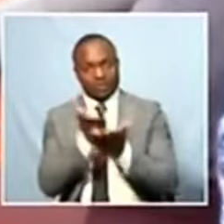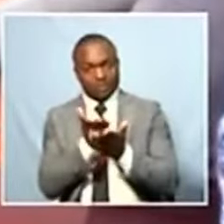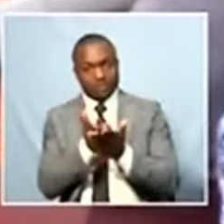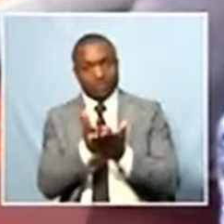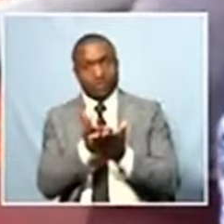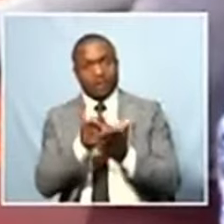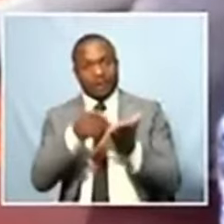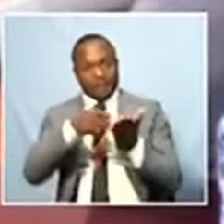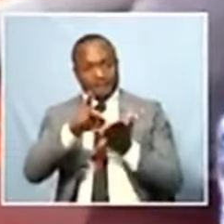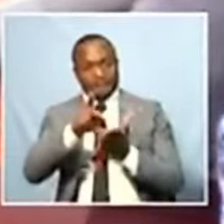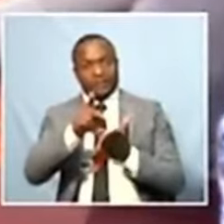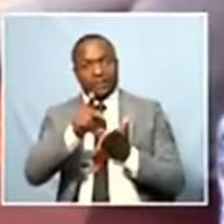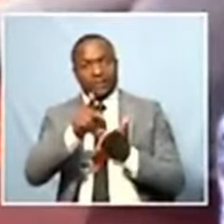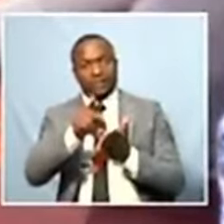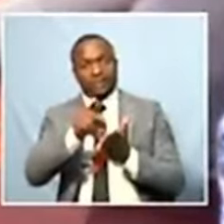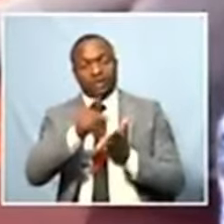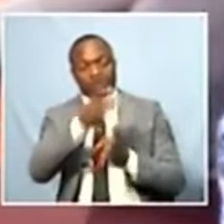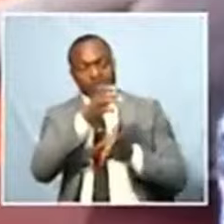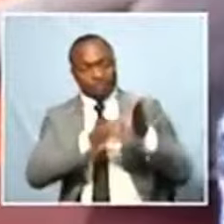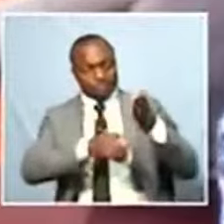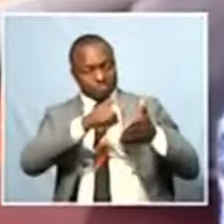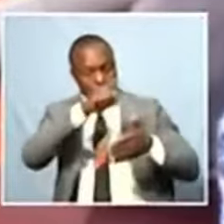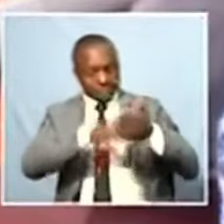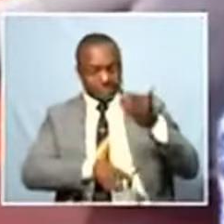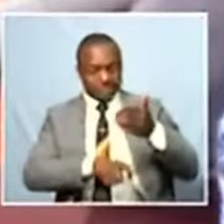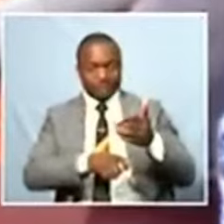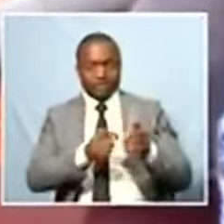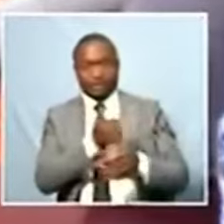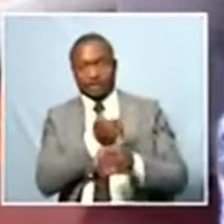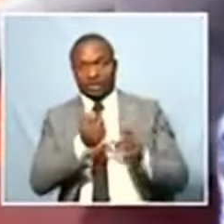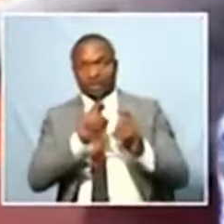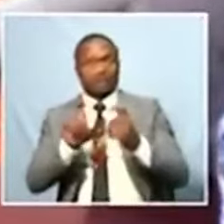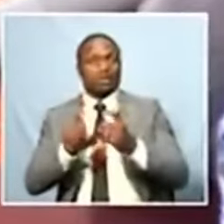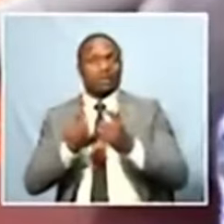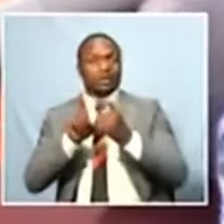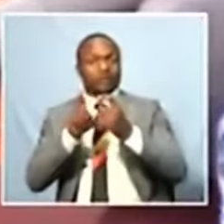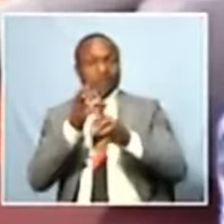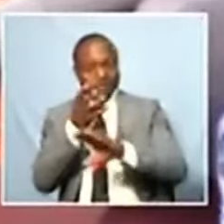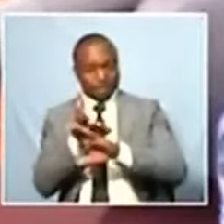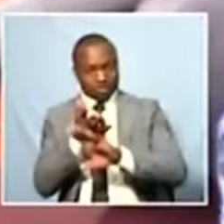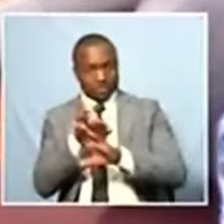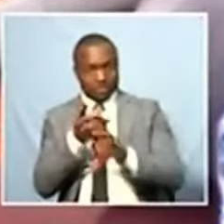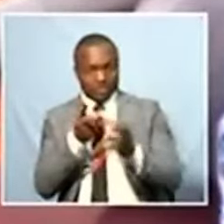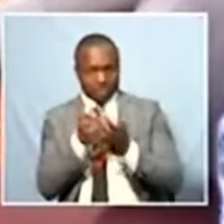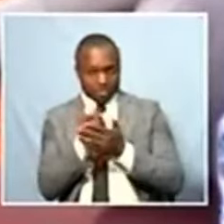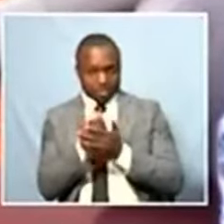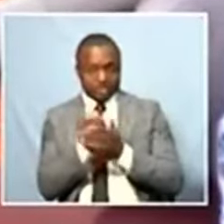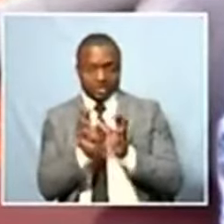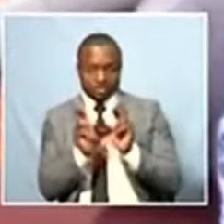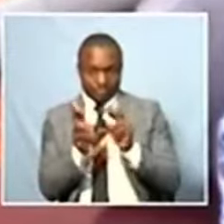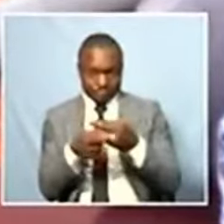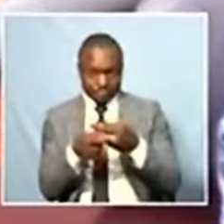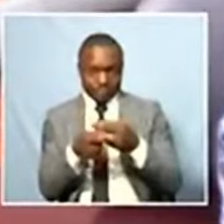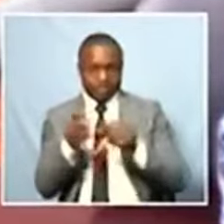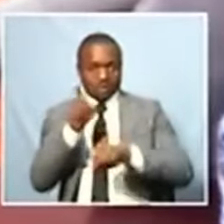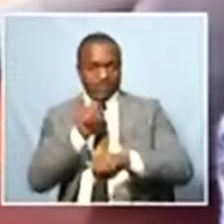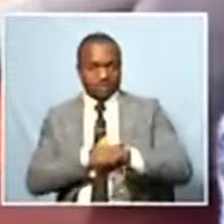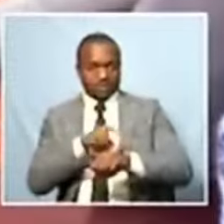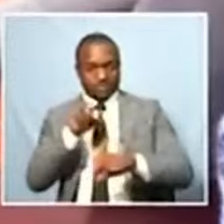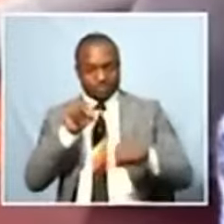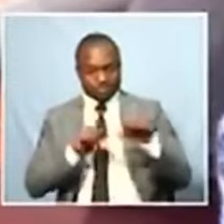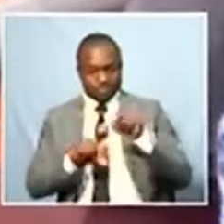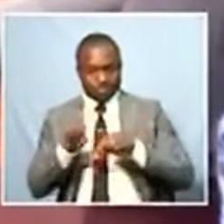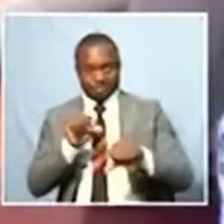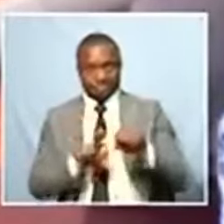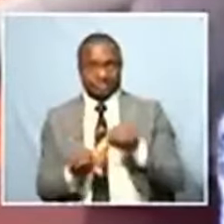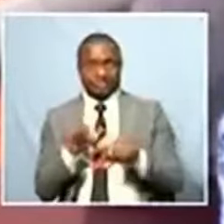control deductions. The other challenge was difficulties in financial reconciliation during audits due